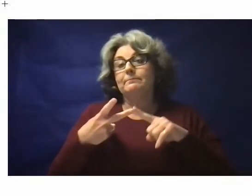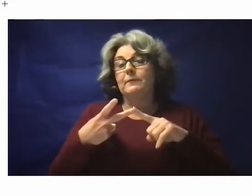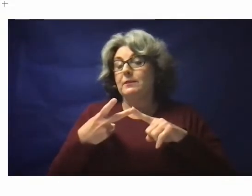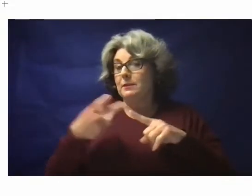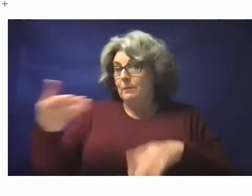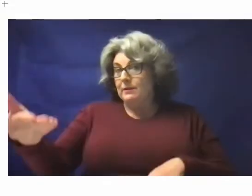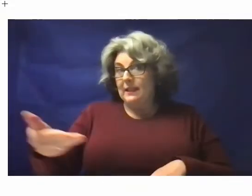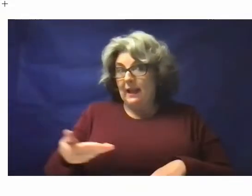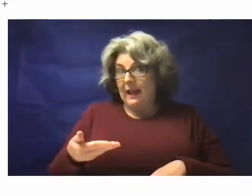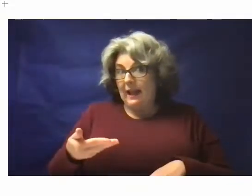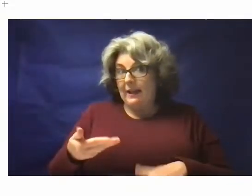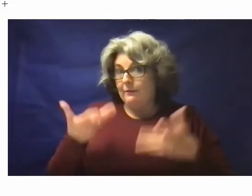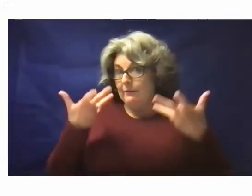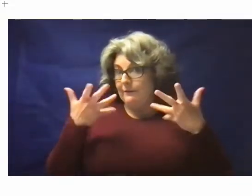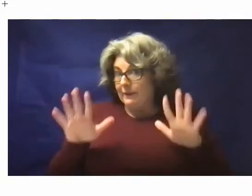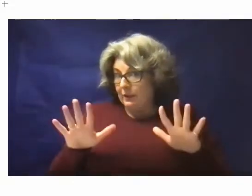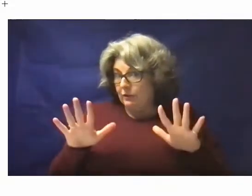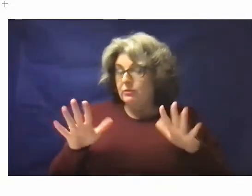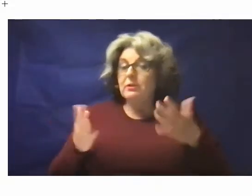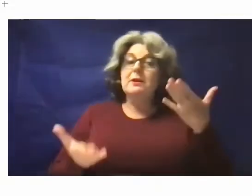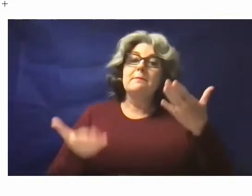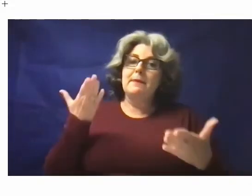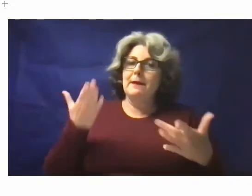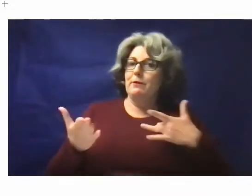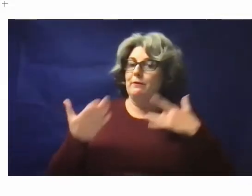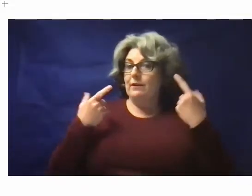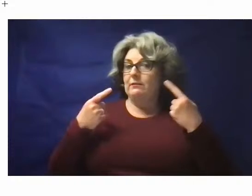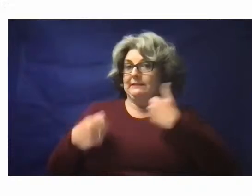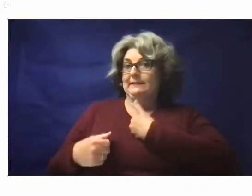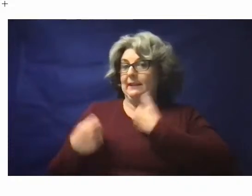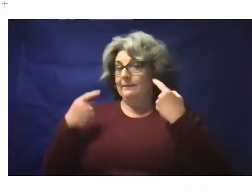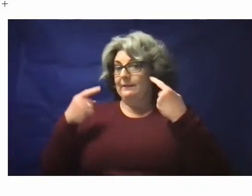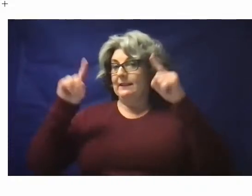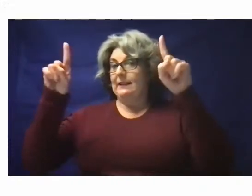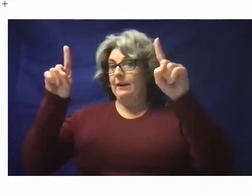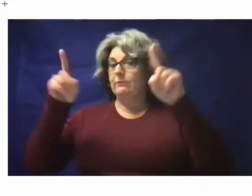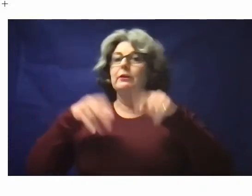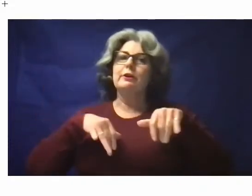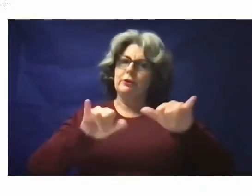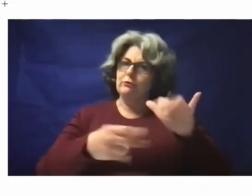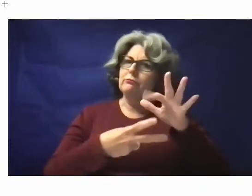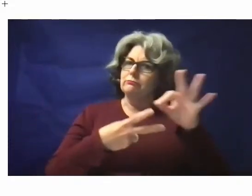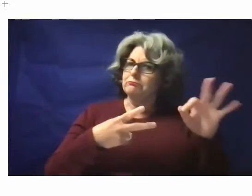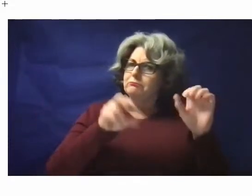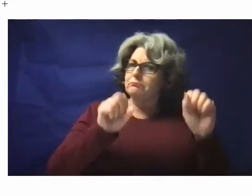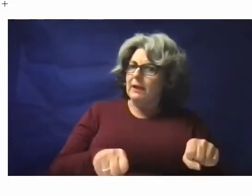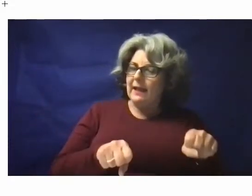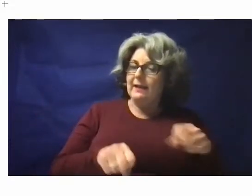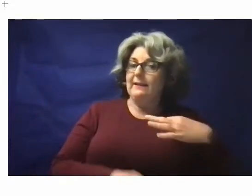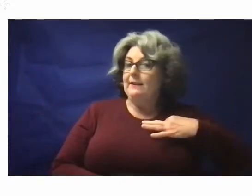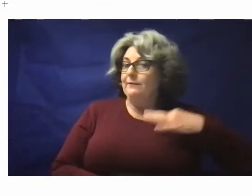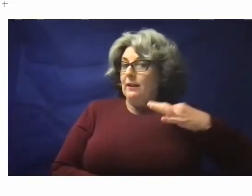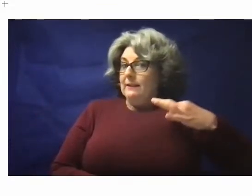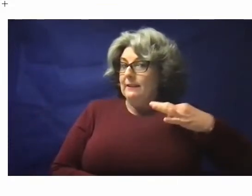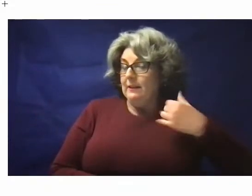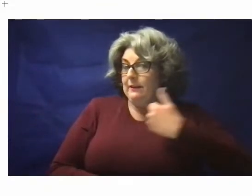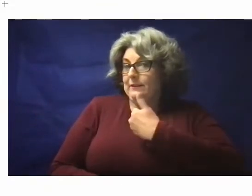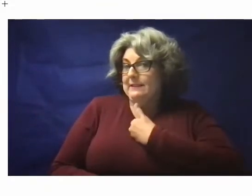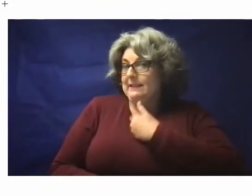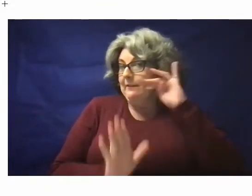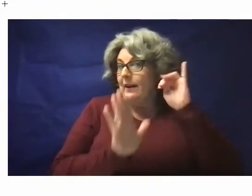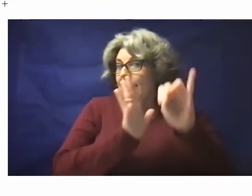hired through a selection process that maybe you self-declared on, you actually still have the choice later on. It's voluntary if you want to self-identify